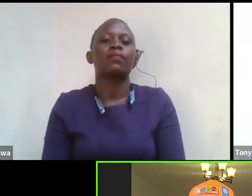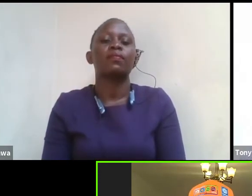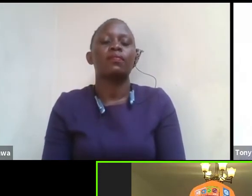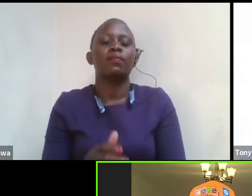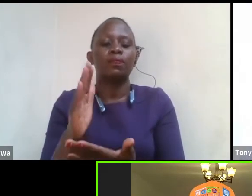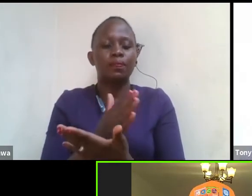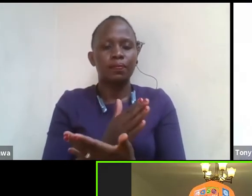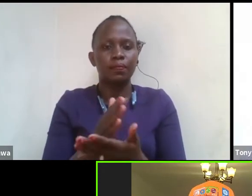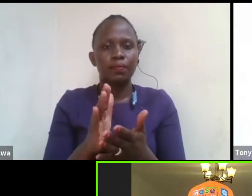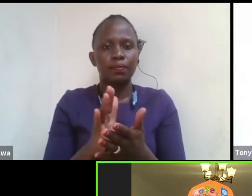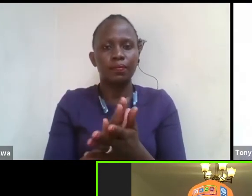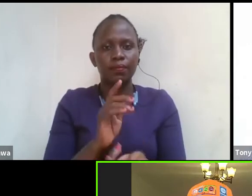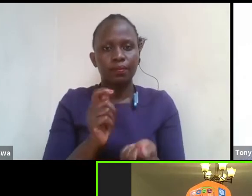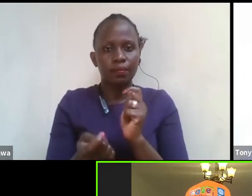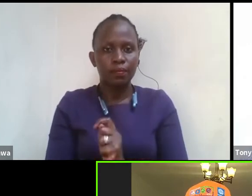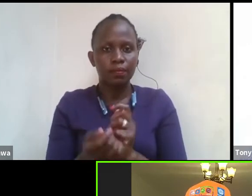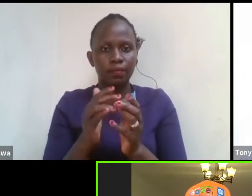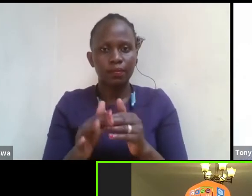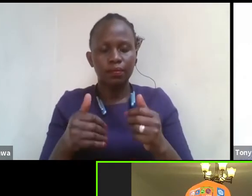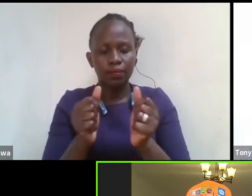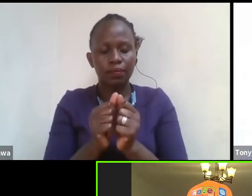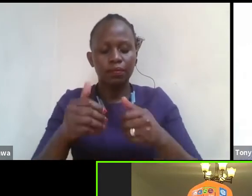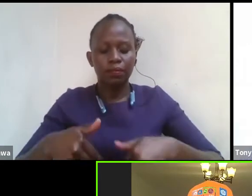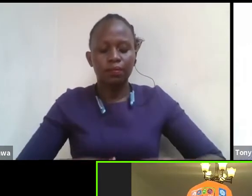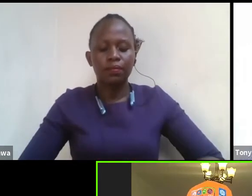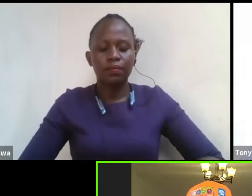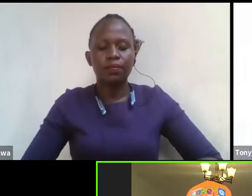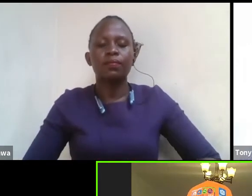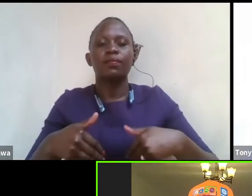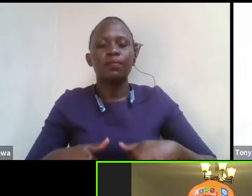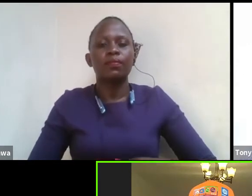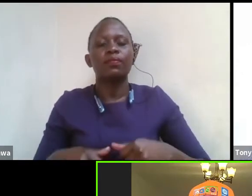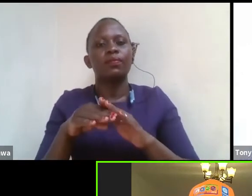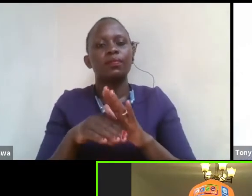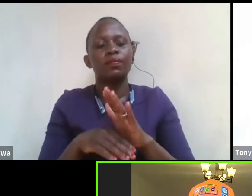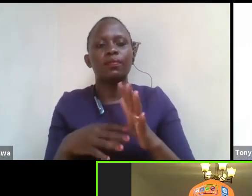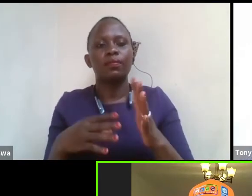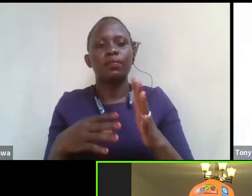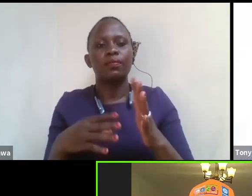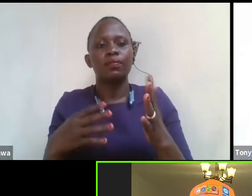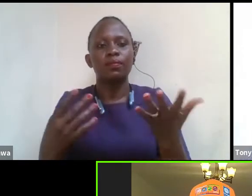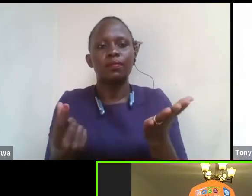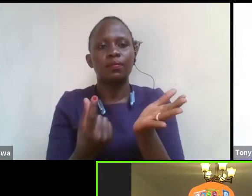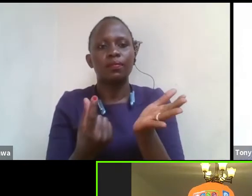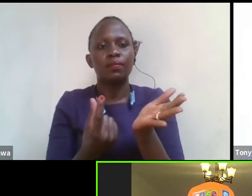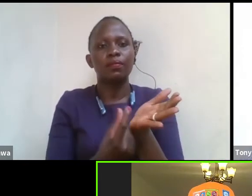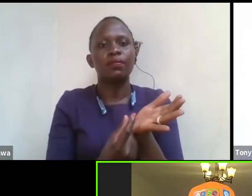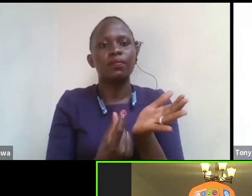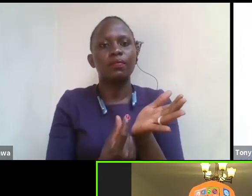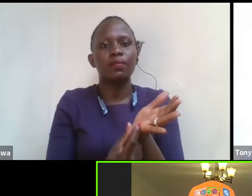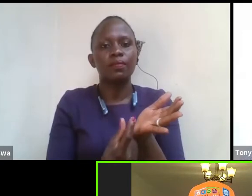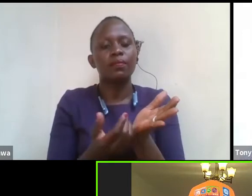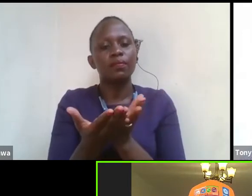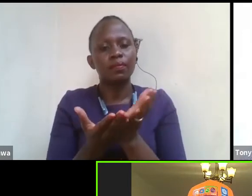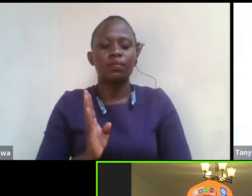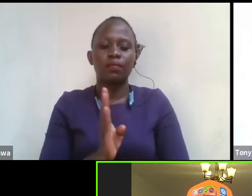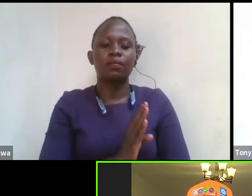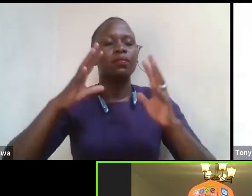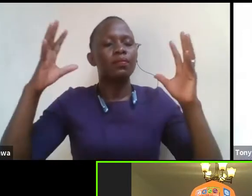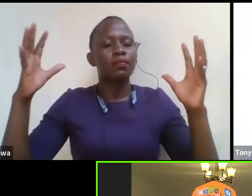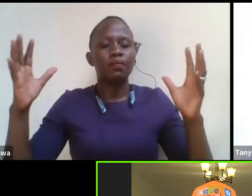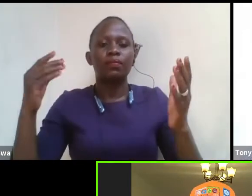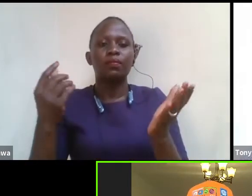hence her involvement with the youth-led think tank for policy alternatives in Uganda and serving on the board of Uganda's largest youth network. Her